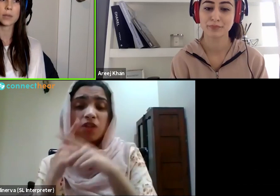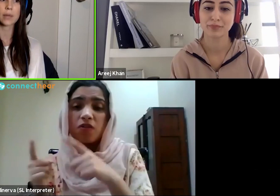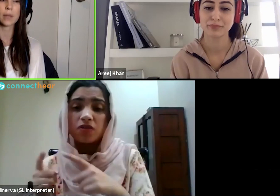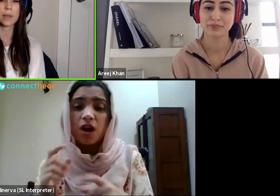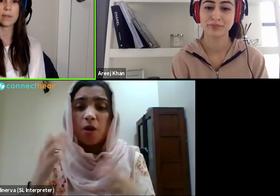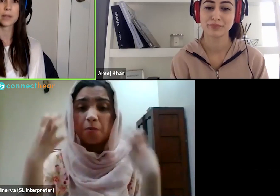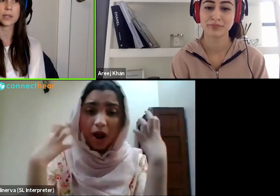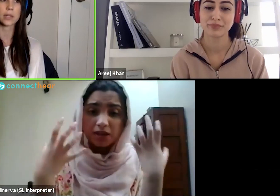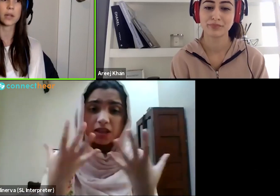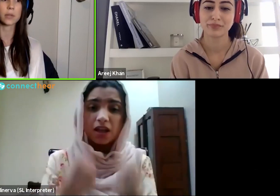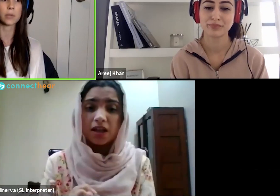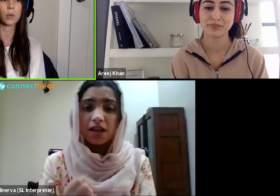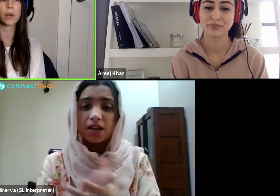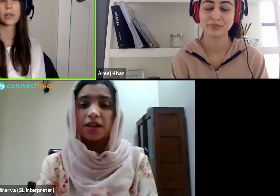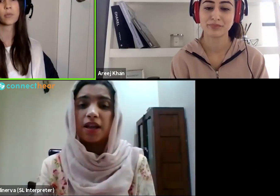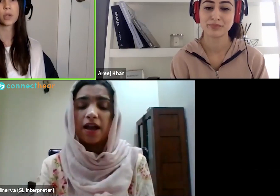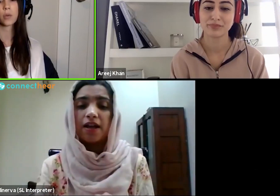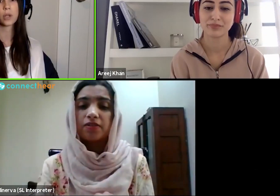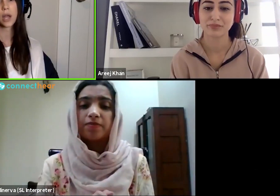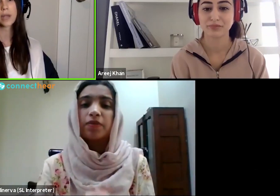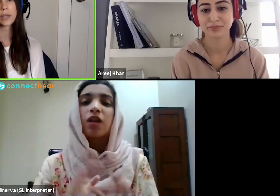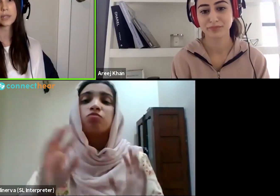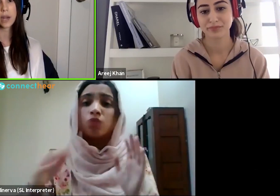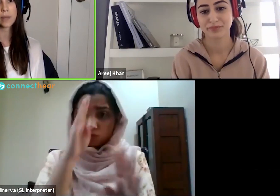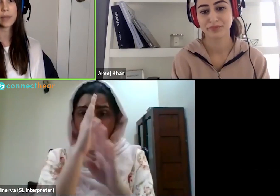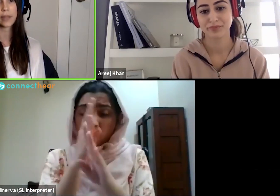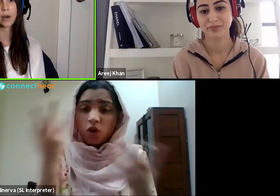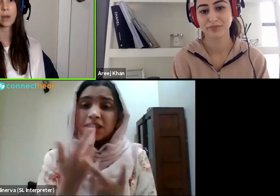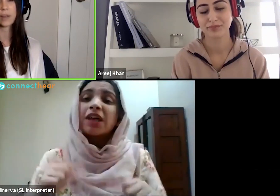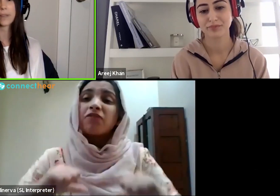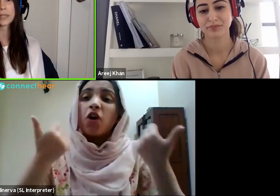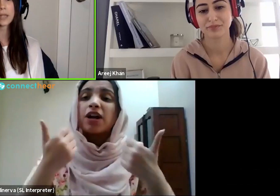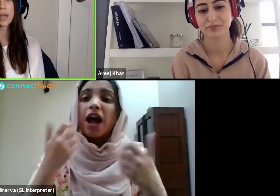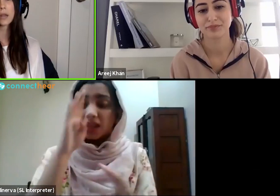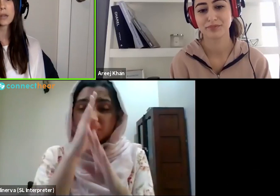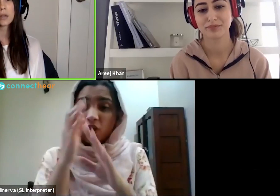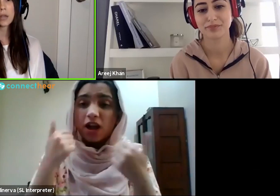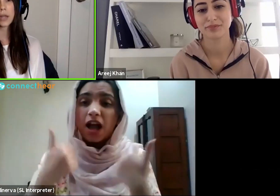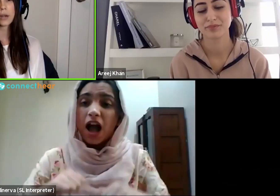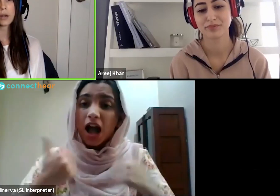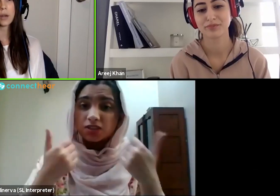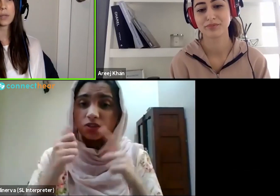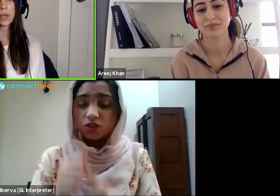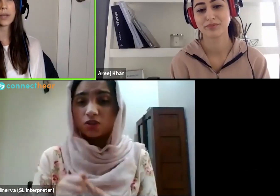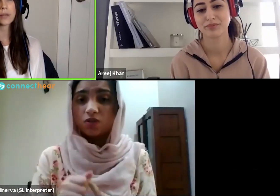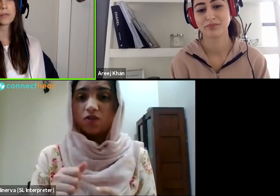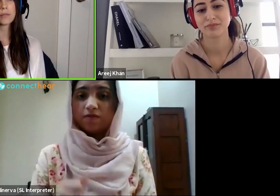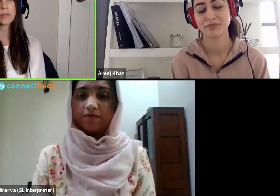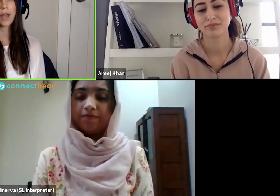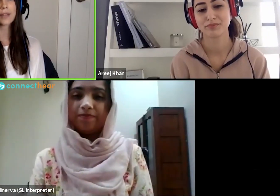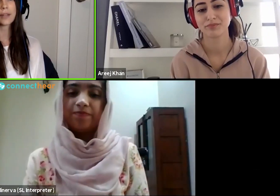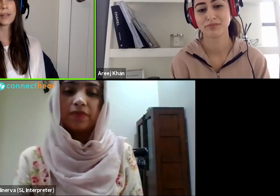And sometimes that manifests in other people, whether they don't realize at the time that they are manifesting that. And